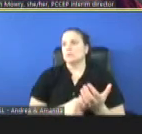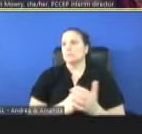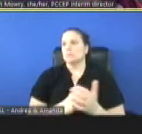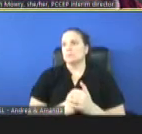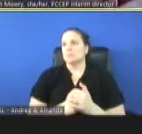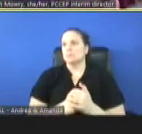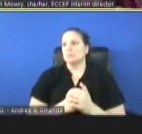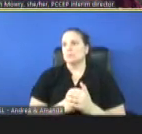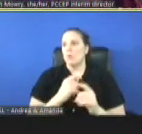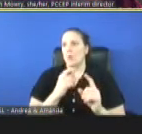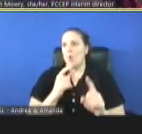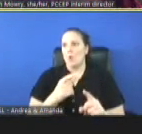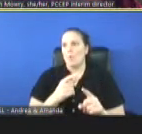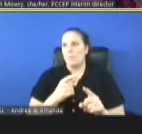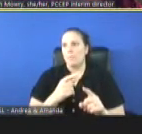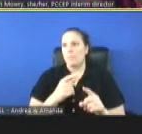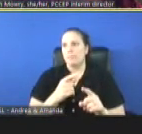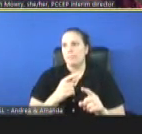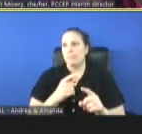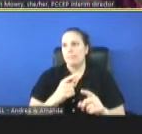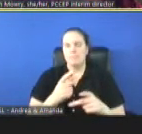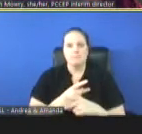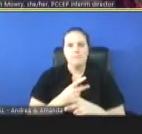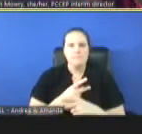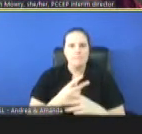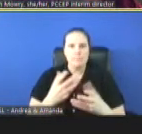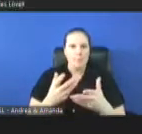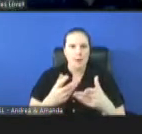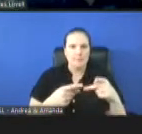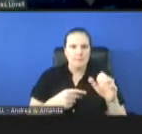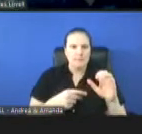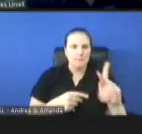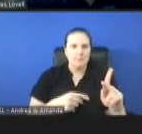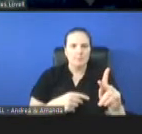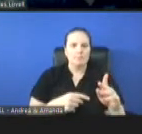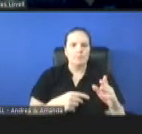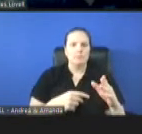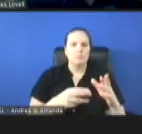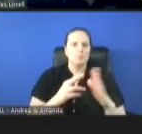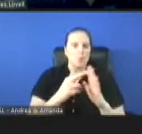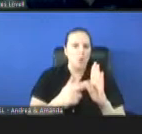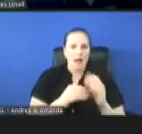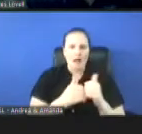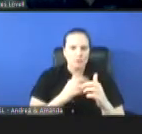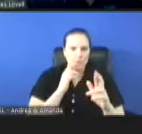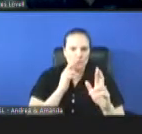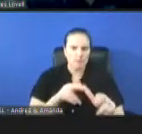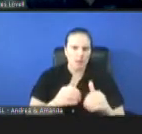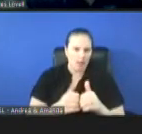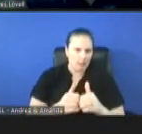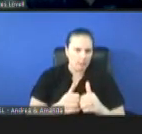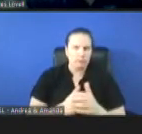goal being to figure out what is PCCEP's role and how should PCCEP respond.